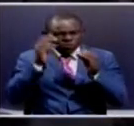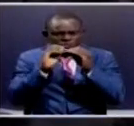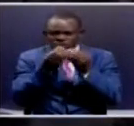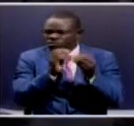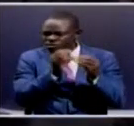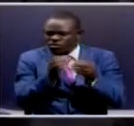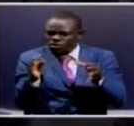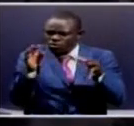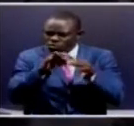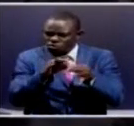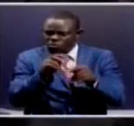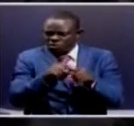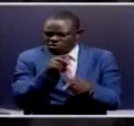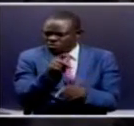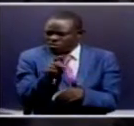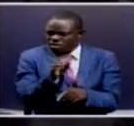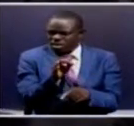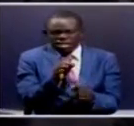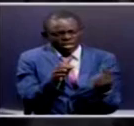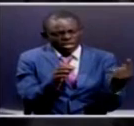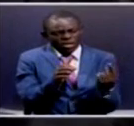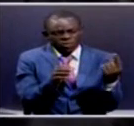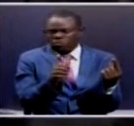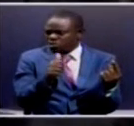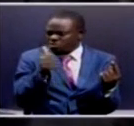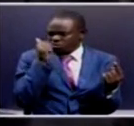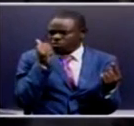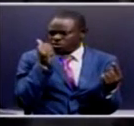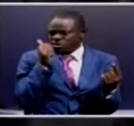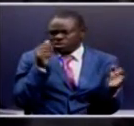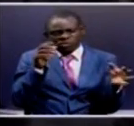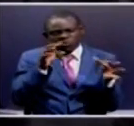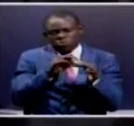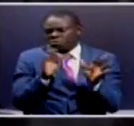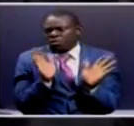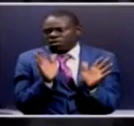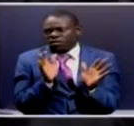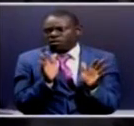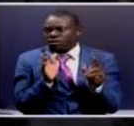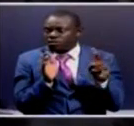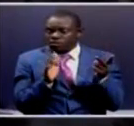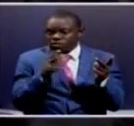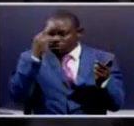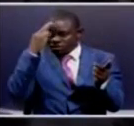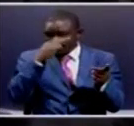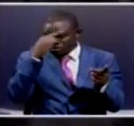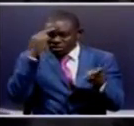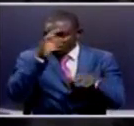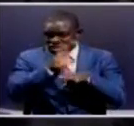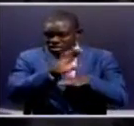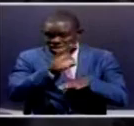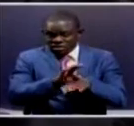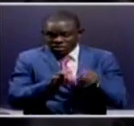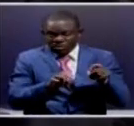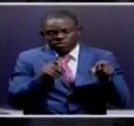The Catholics were the first ones to declare that they will not participate. And because